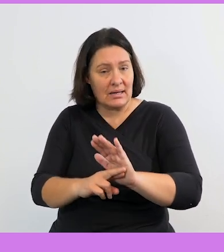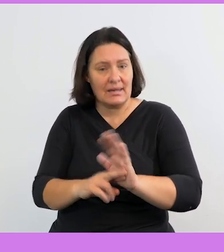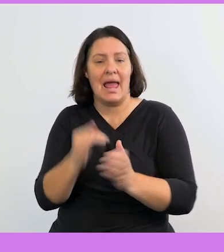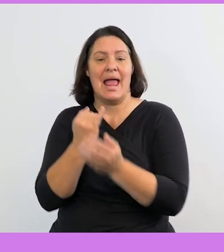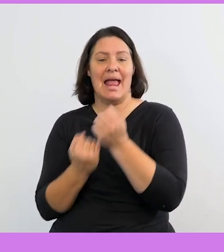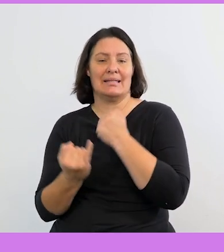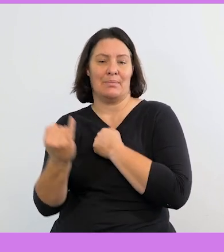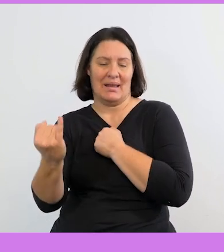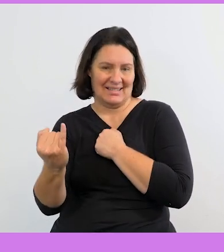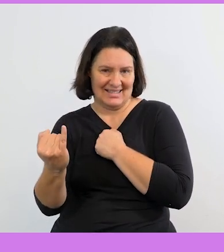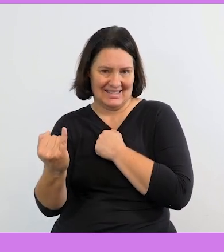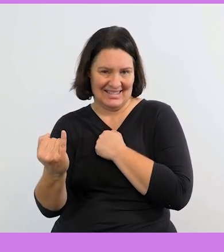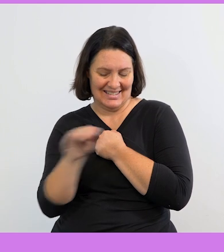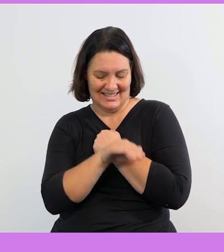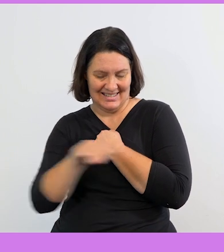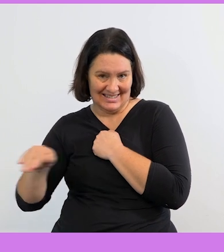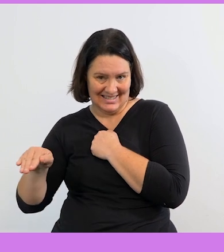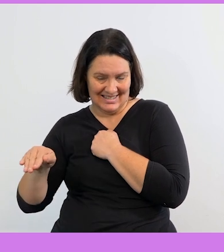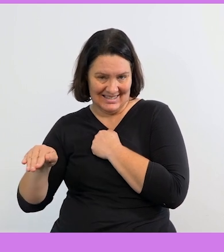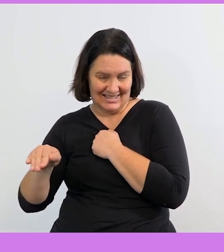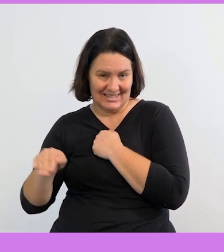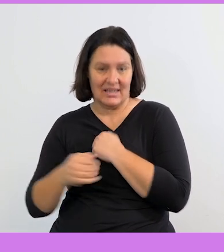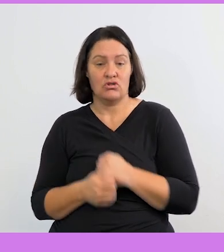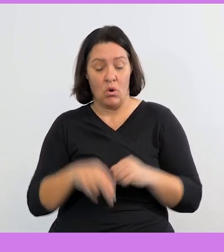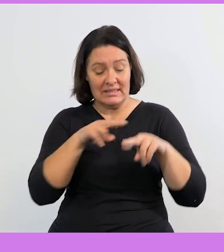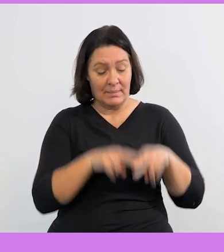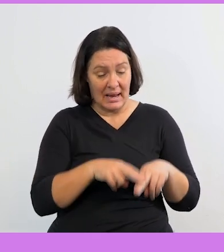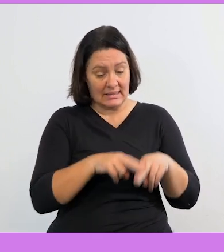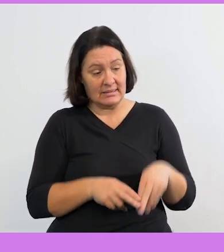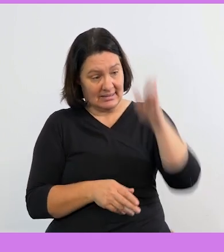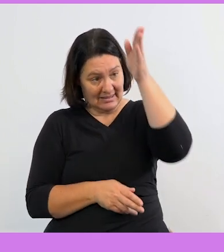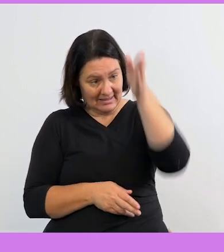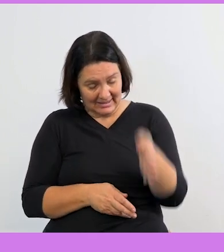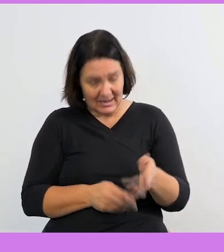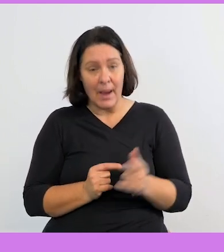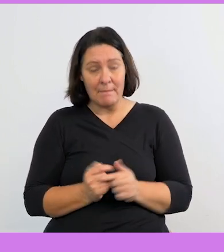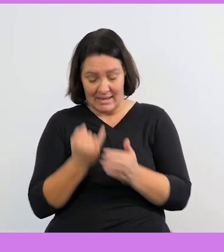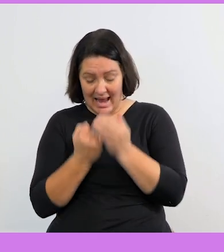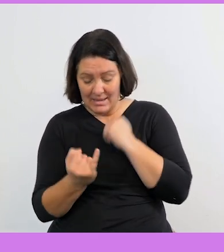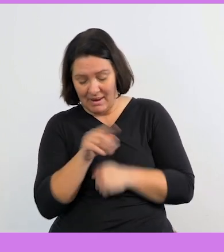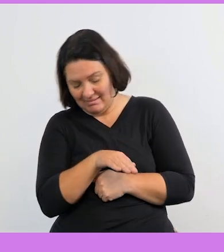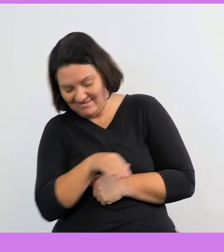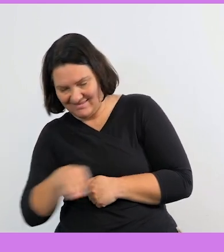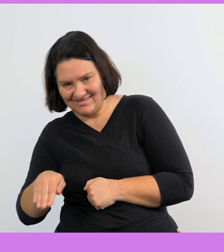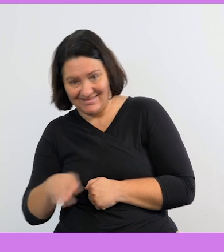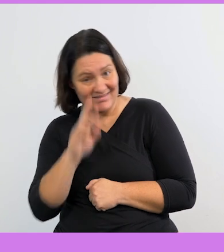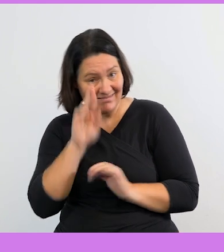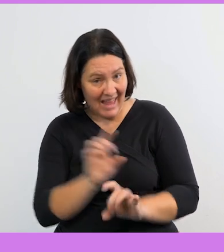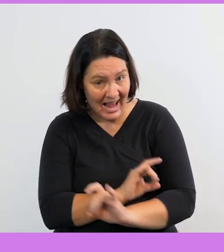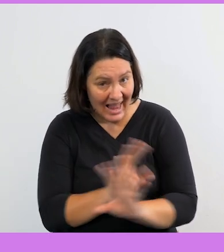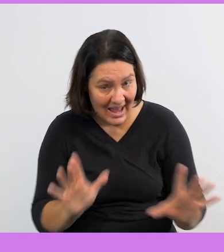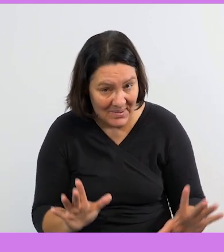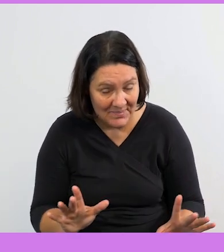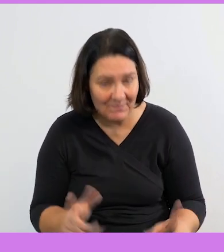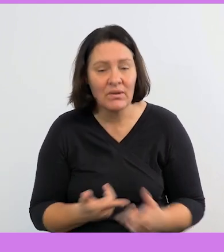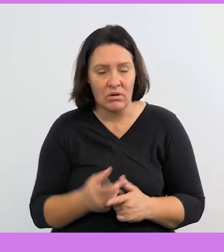your independent variable. So your independent variable will be on your horizontal axis. I hope